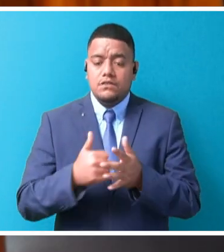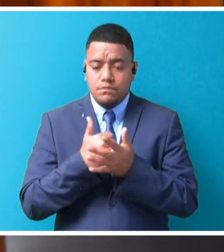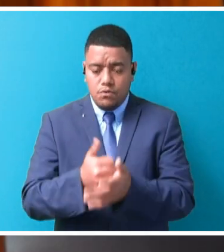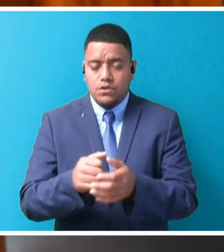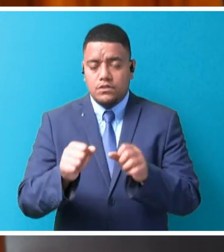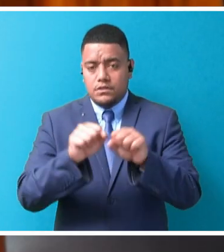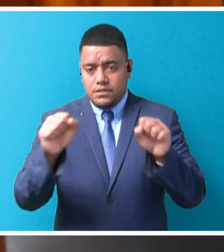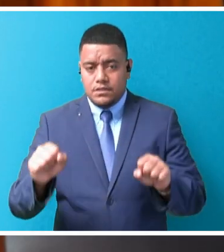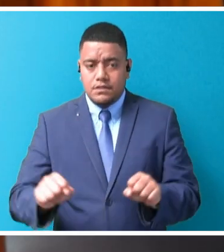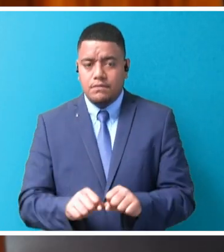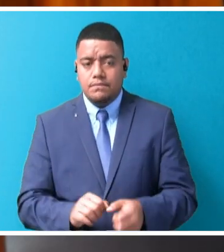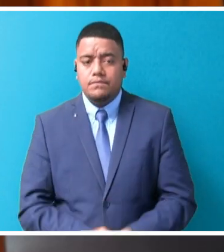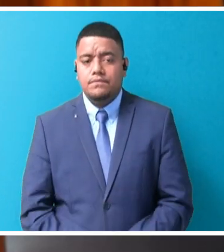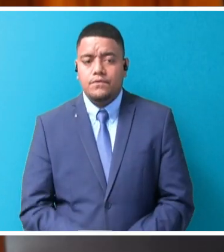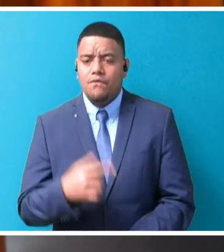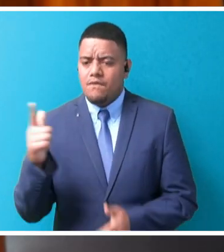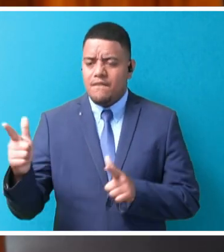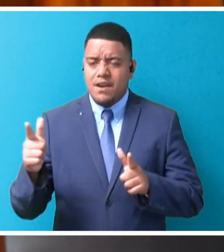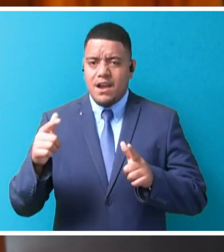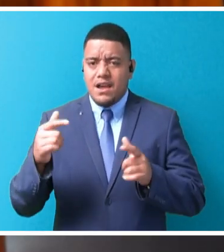to isolated communities.